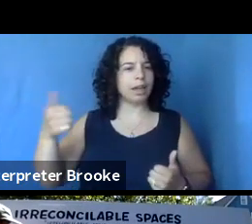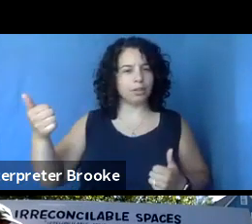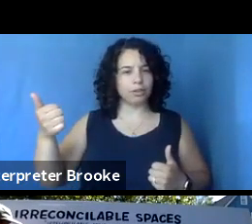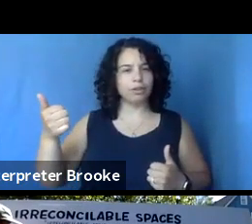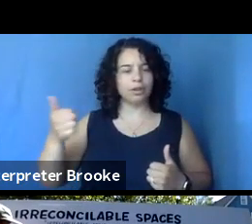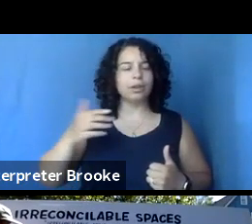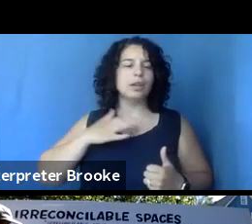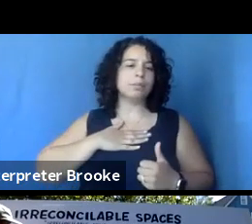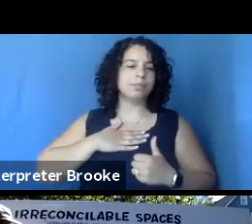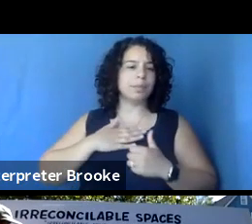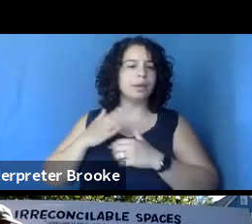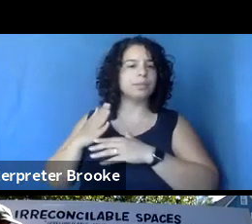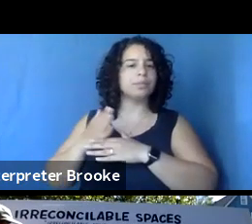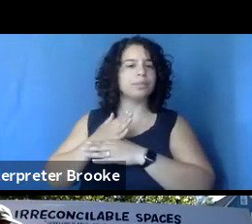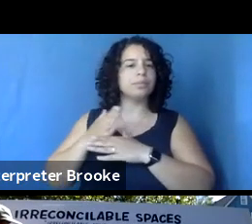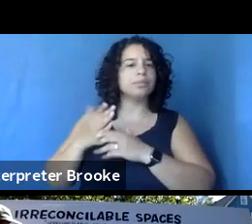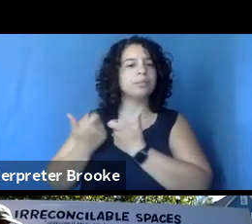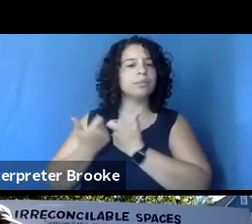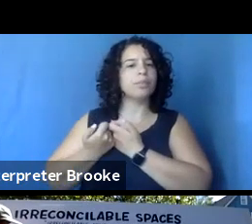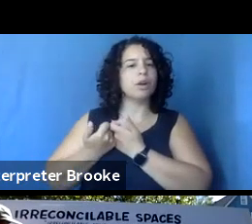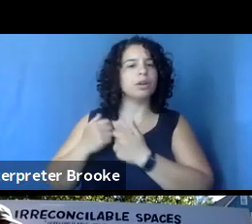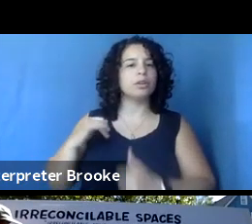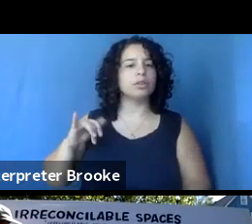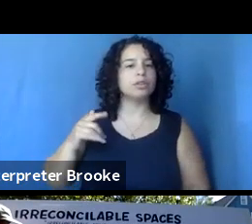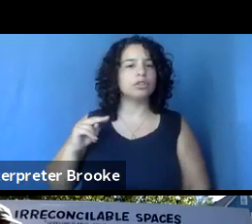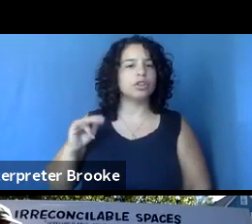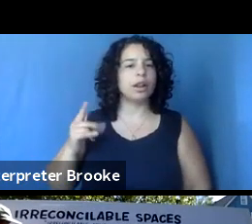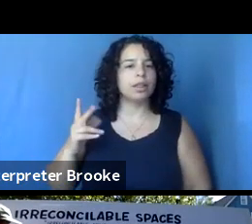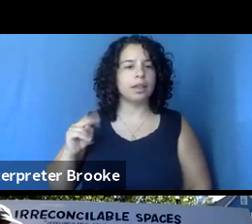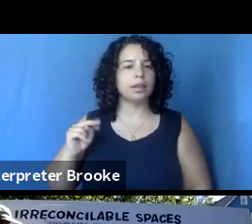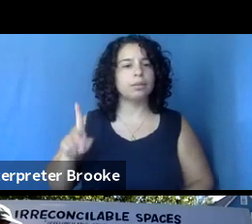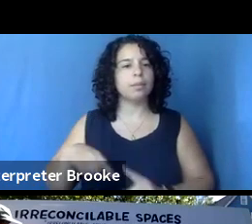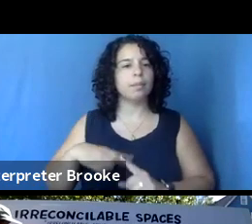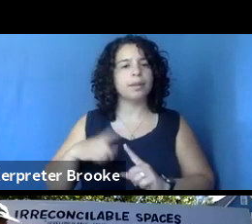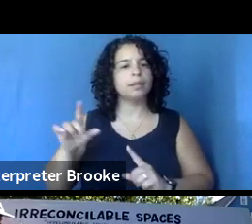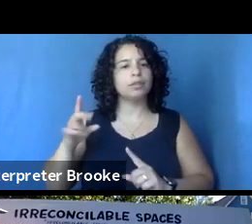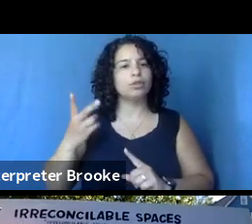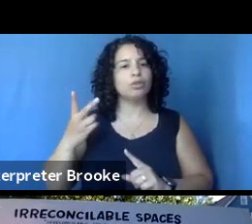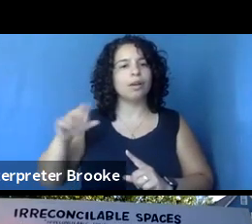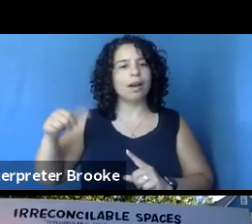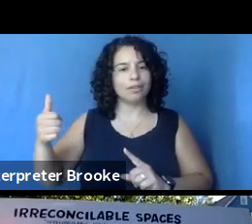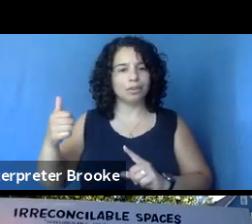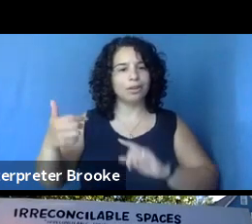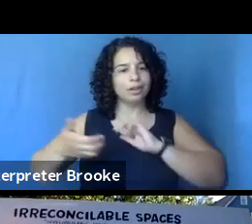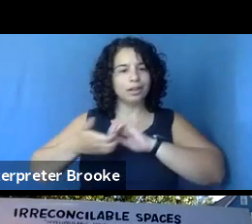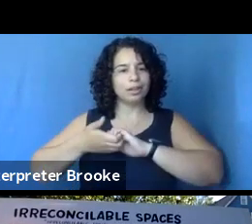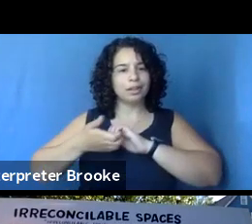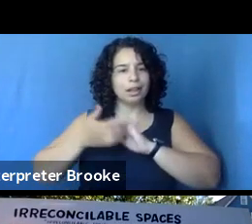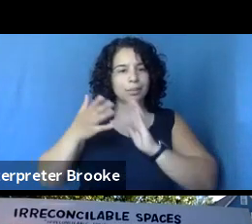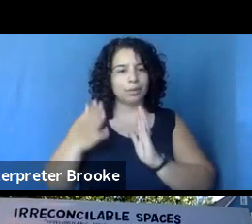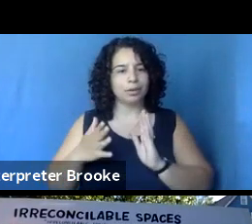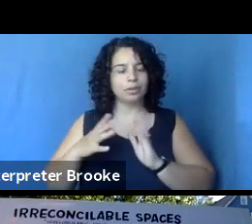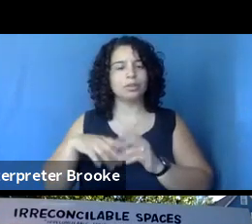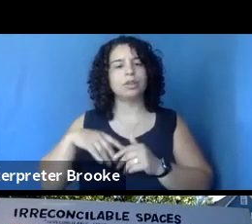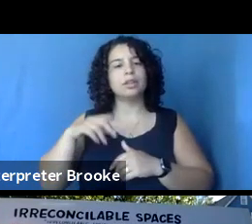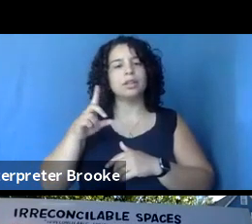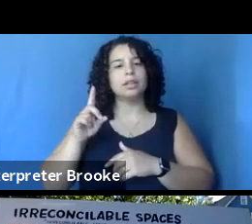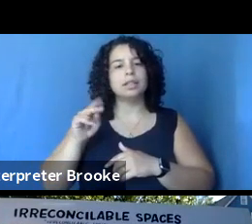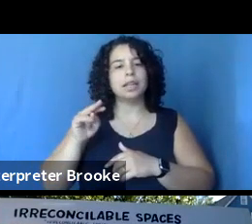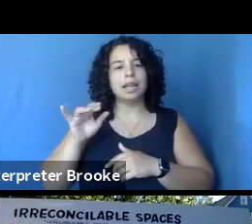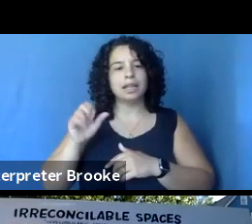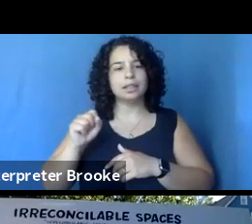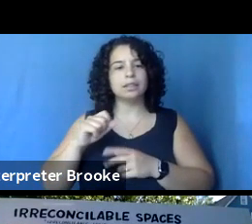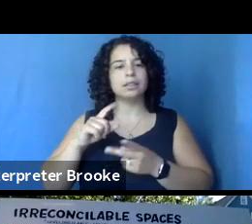my partner, Jonathan, two other collaborators, and Der Sohei, Larissa Call, and that